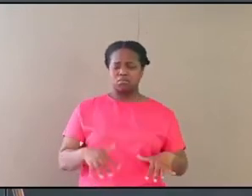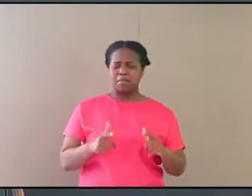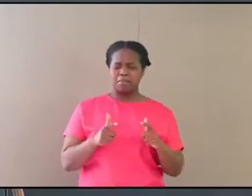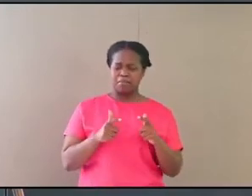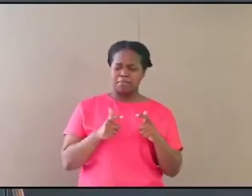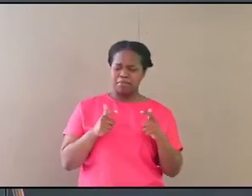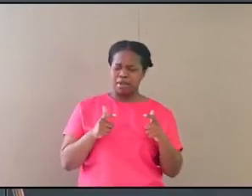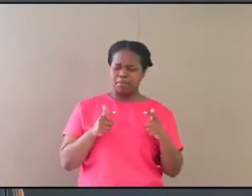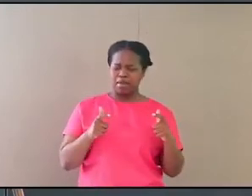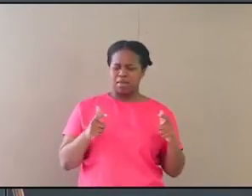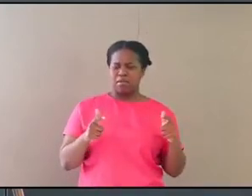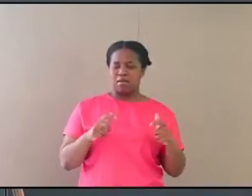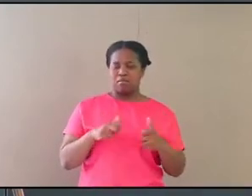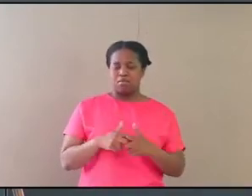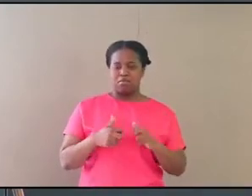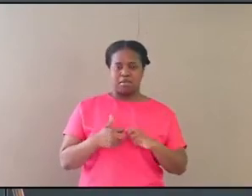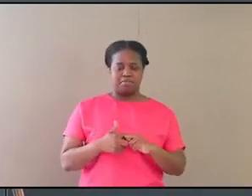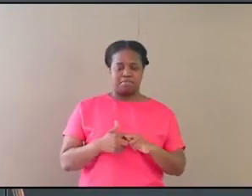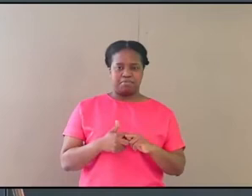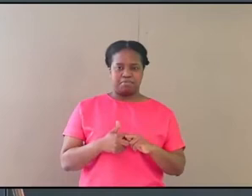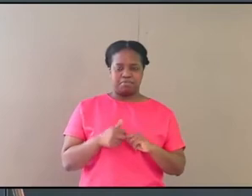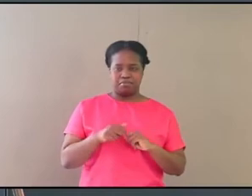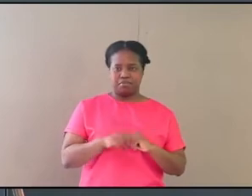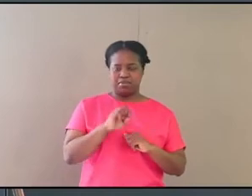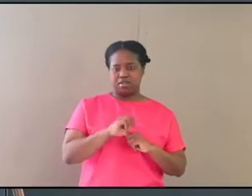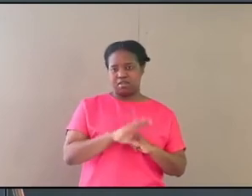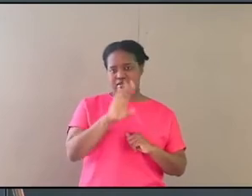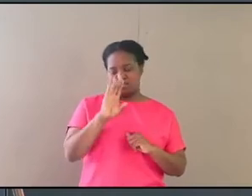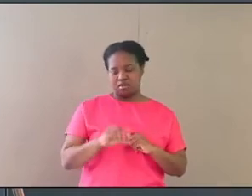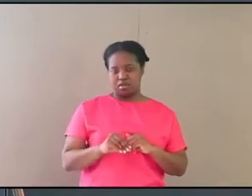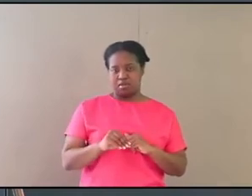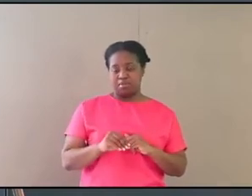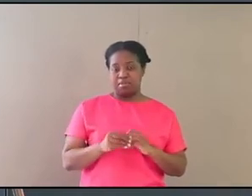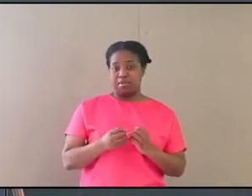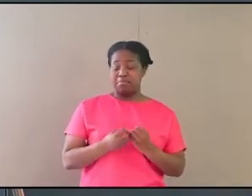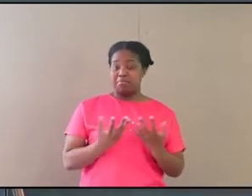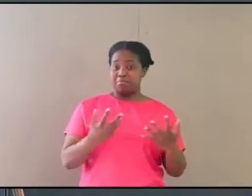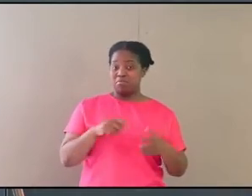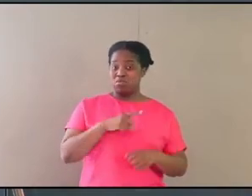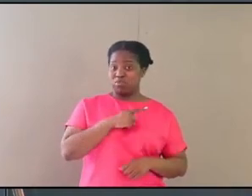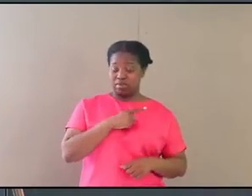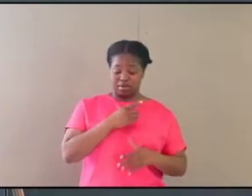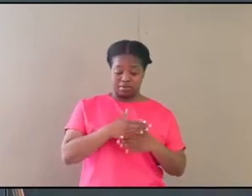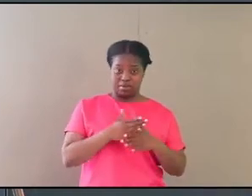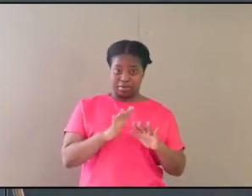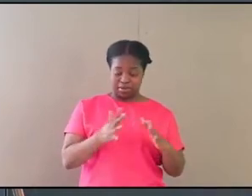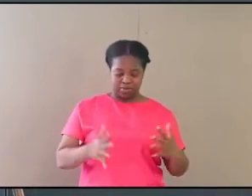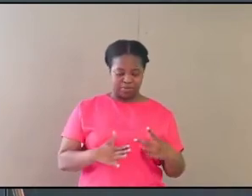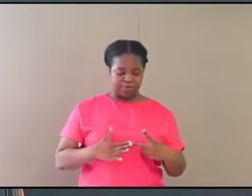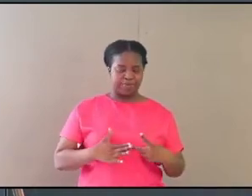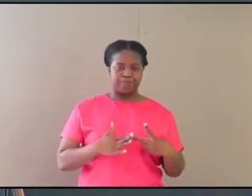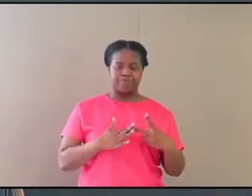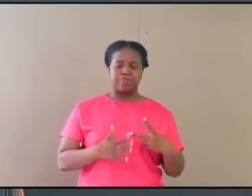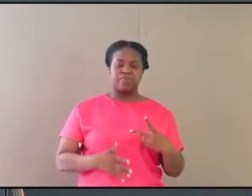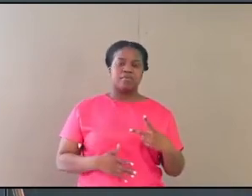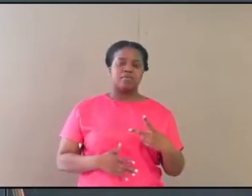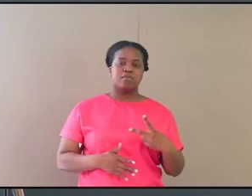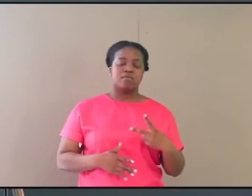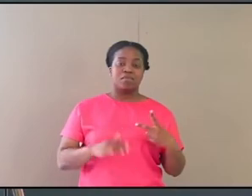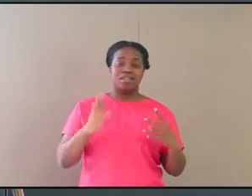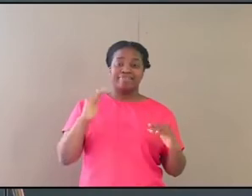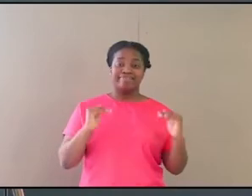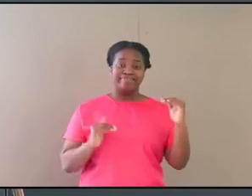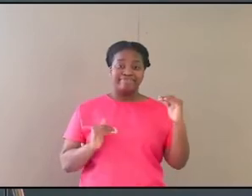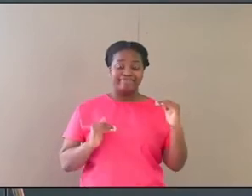problem that we have as a country. And it comes with unemployment and it comes with inequality